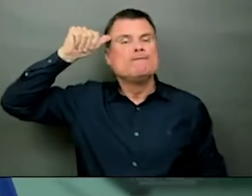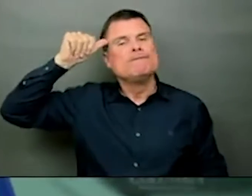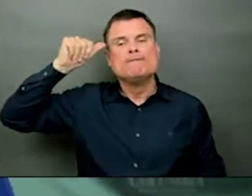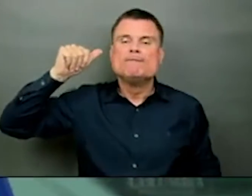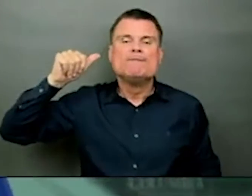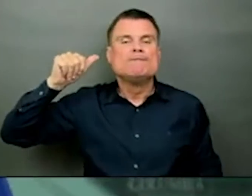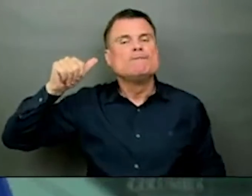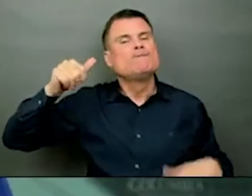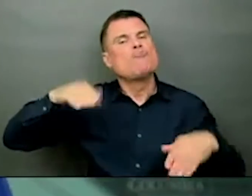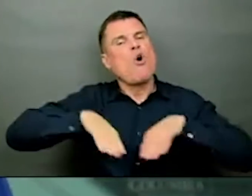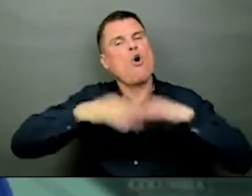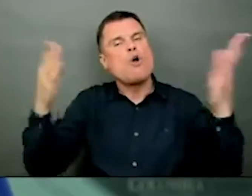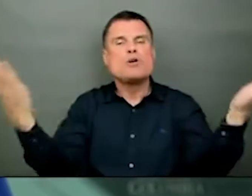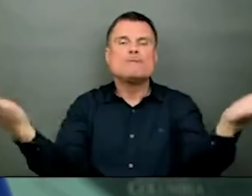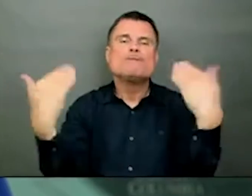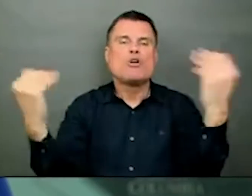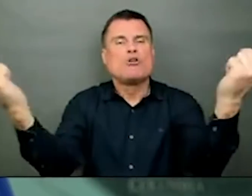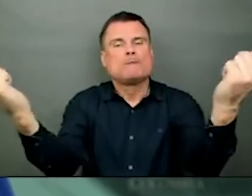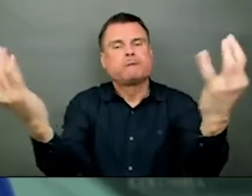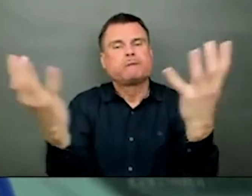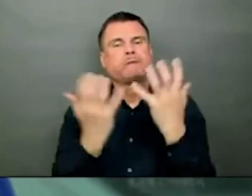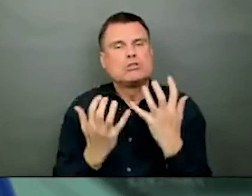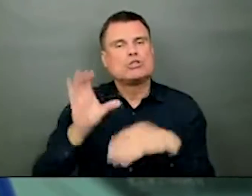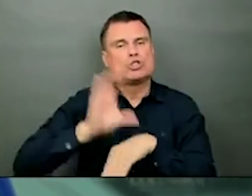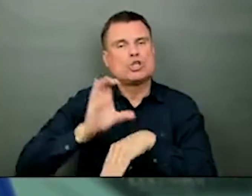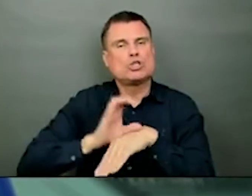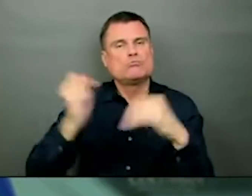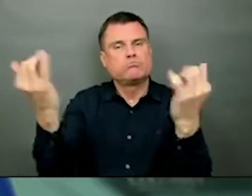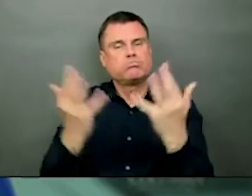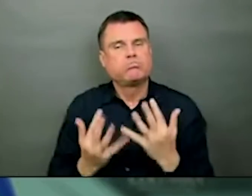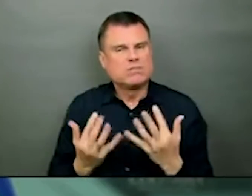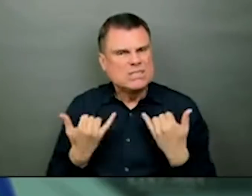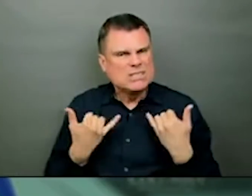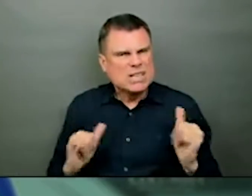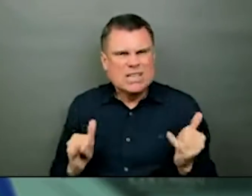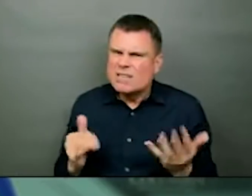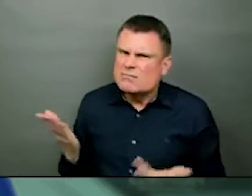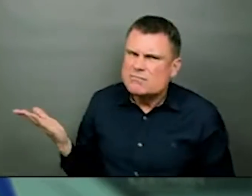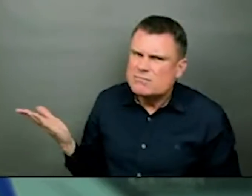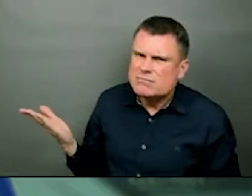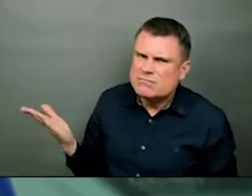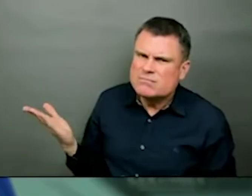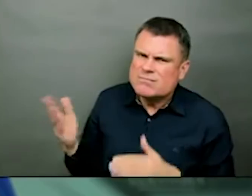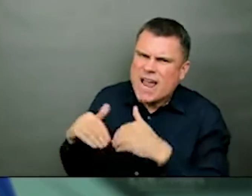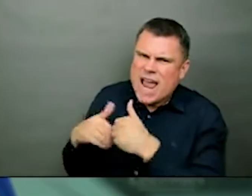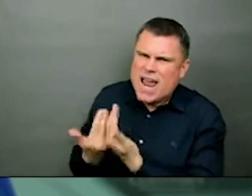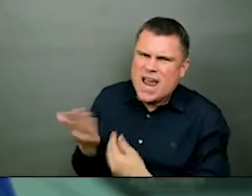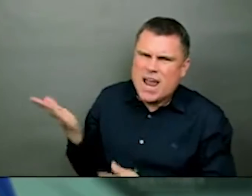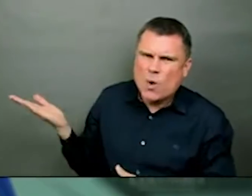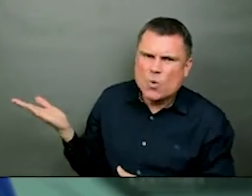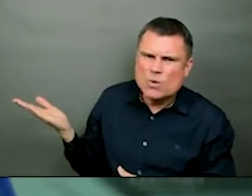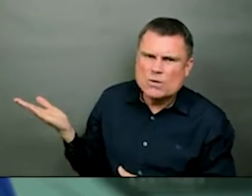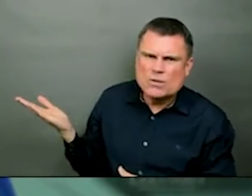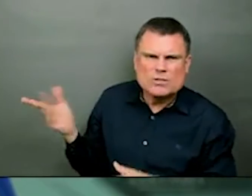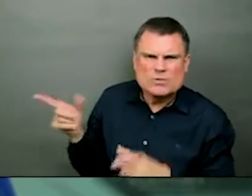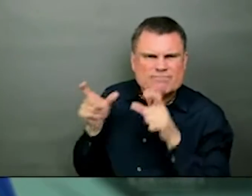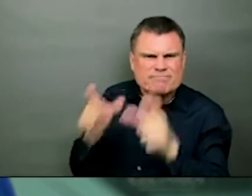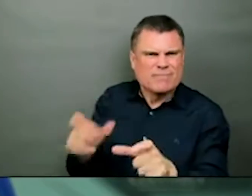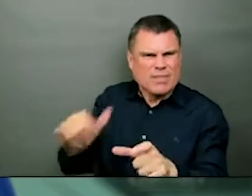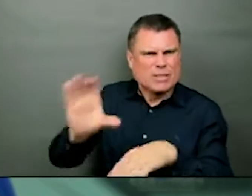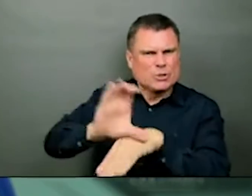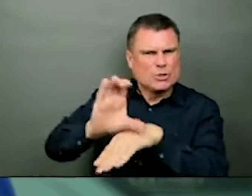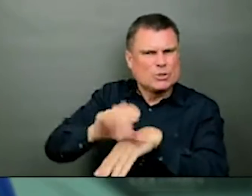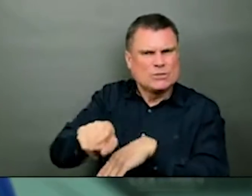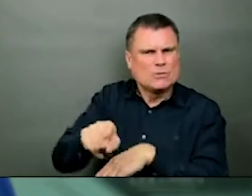by people who choose to go to church on Sunday in defiance of the provincial health orders. Well,